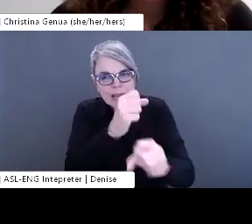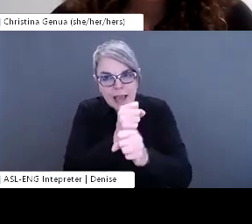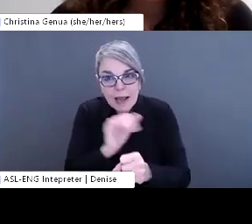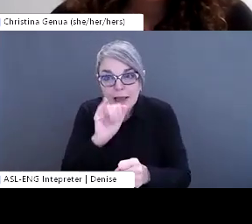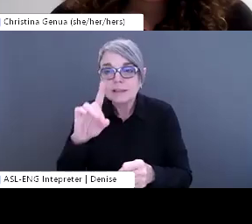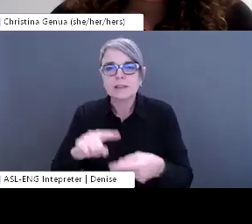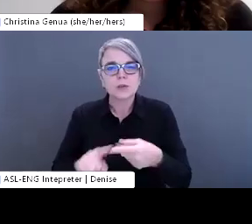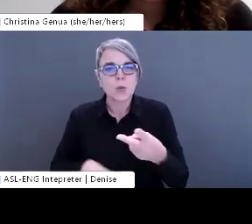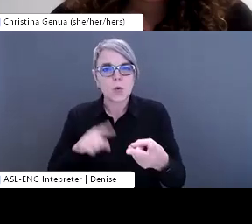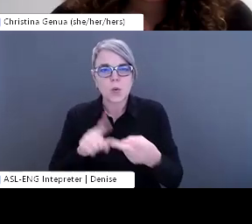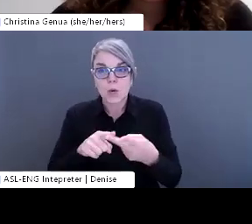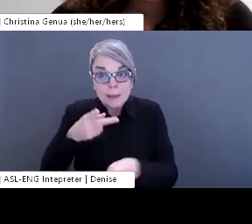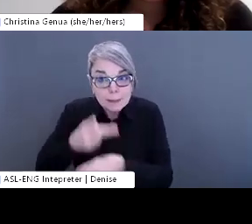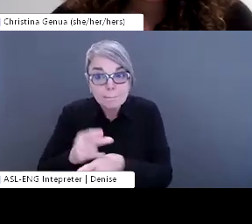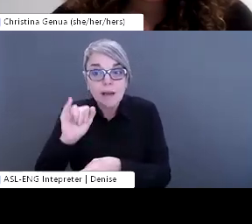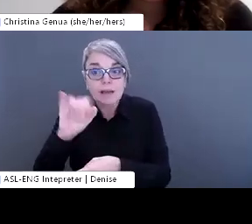Um,